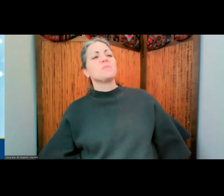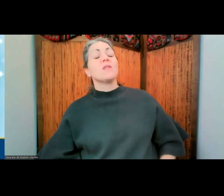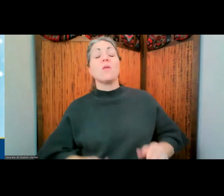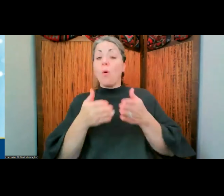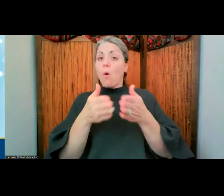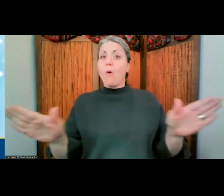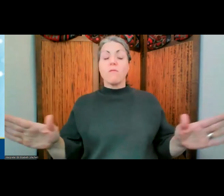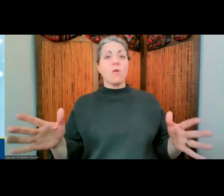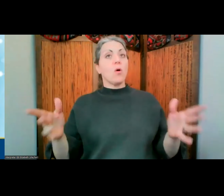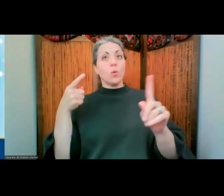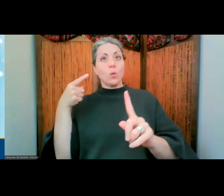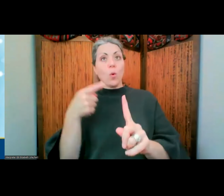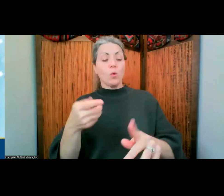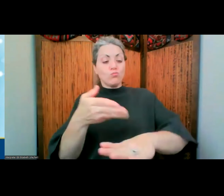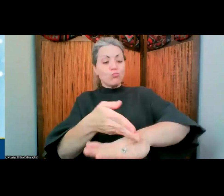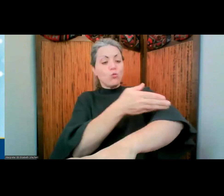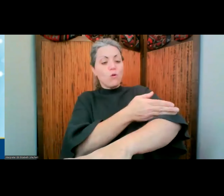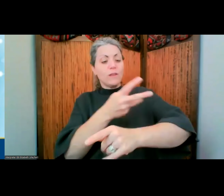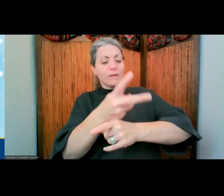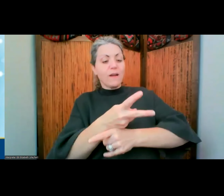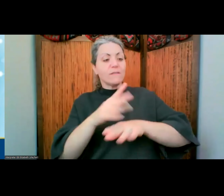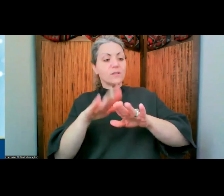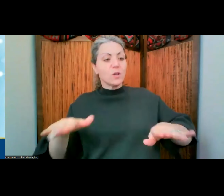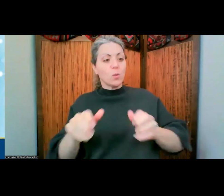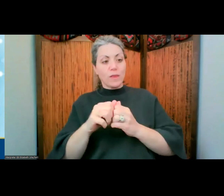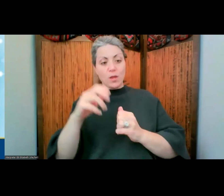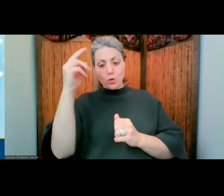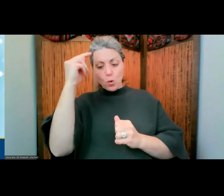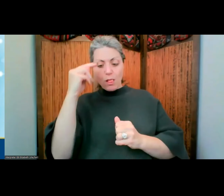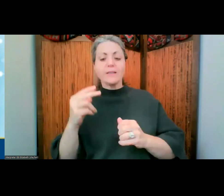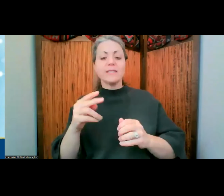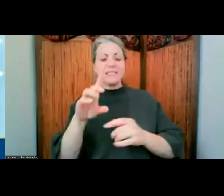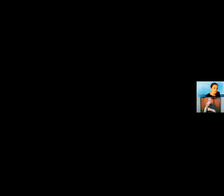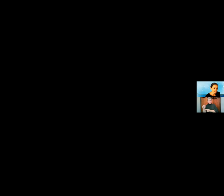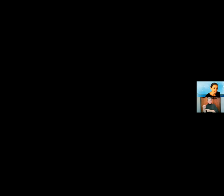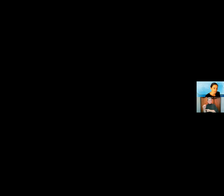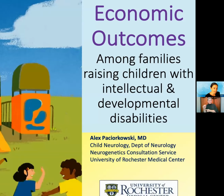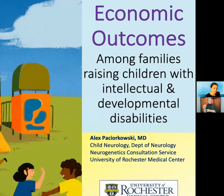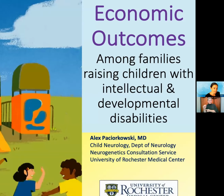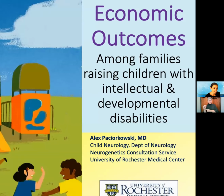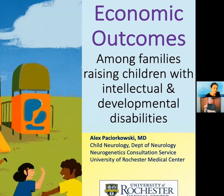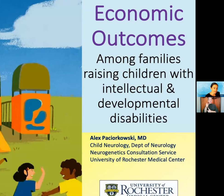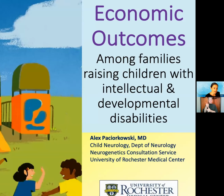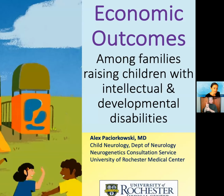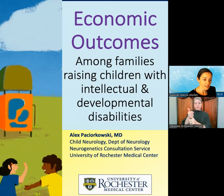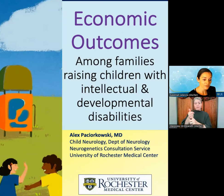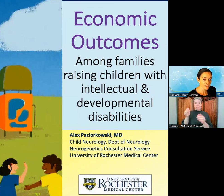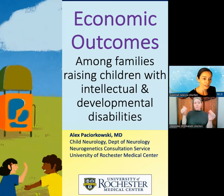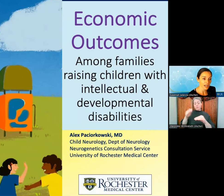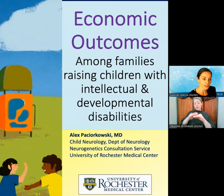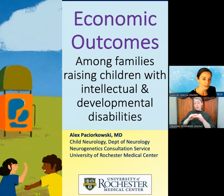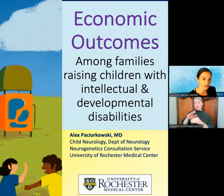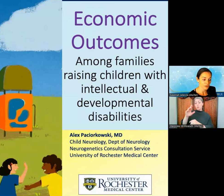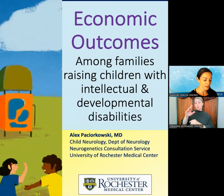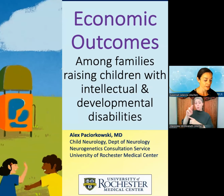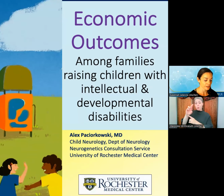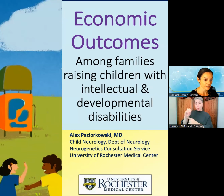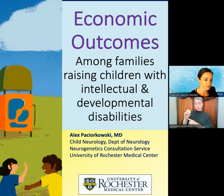of children with neurologic disability. Early in his training, he decided to focus on neurogenetics, as many causes of